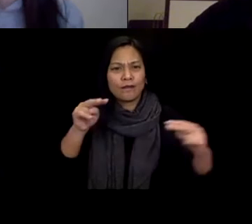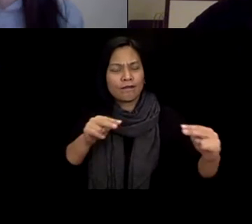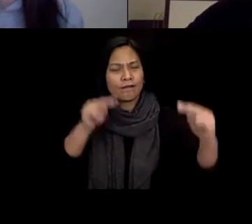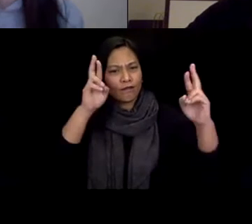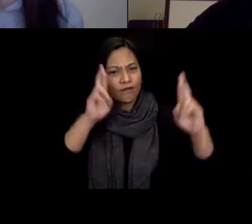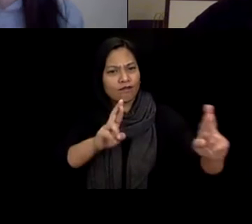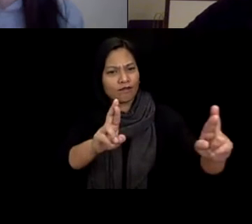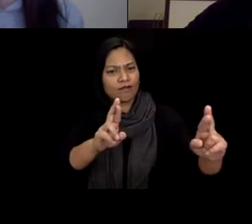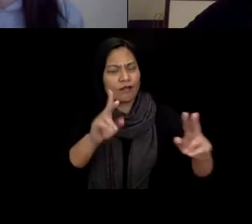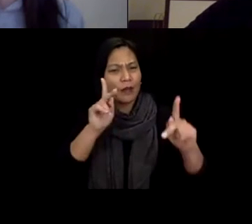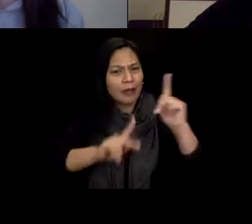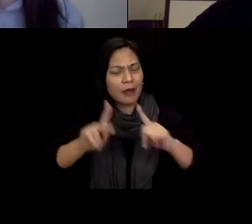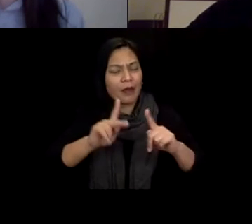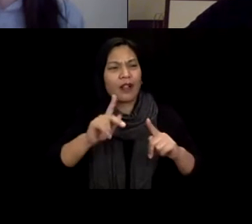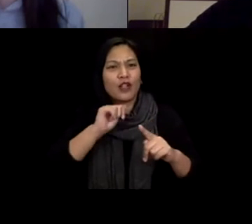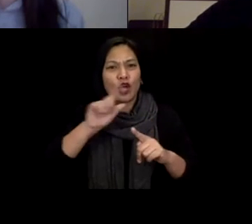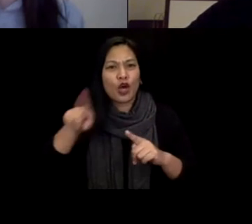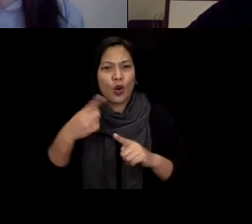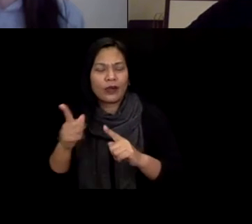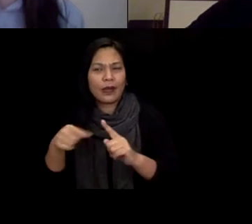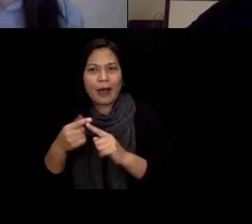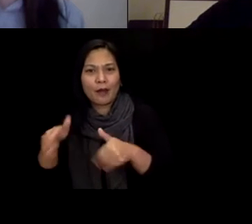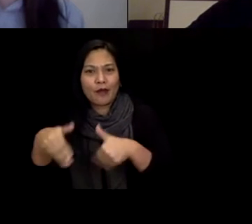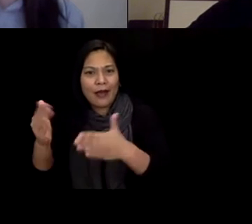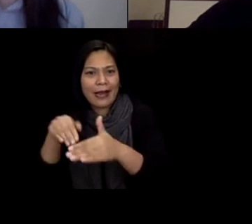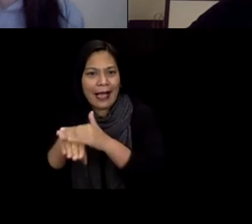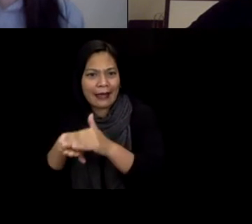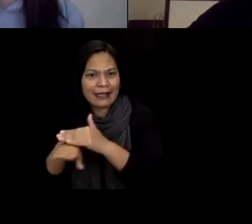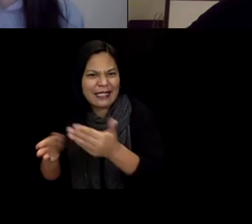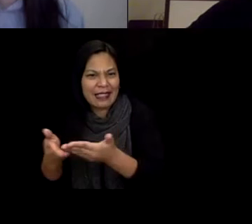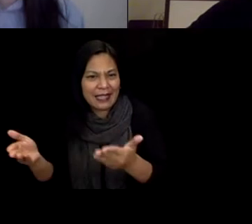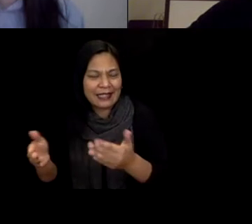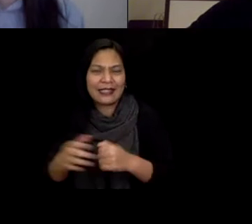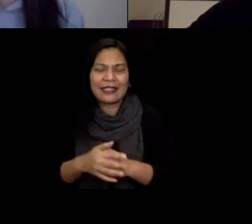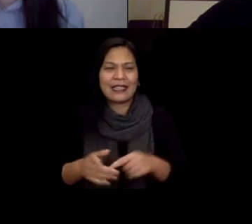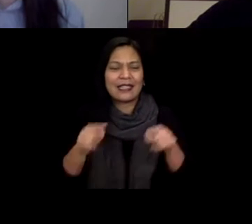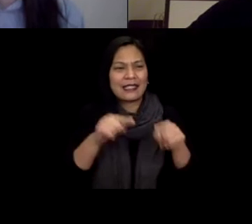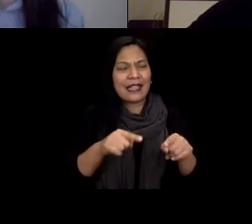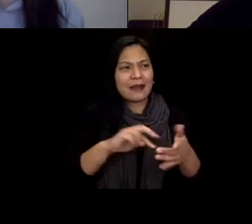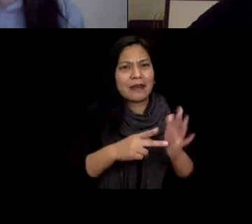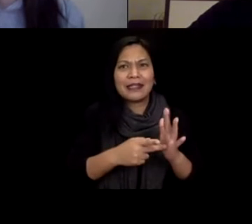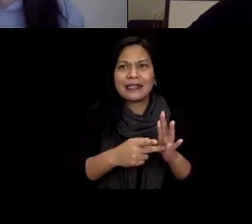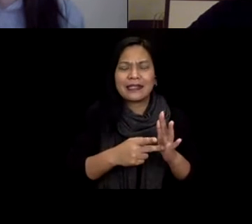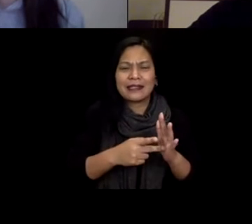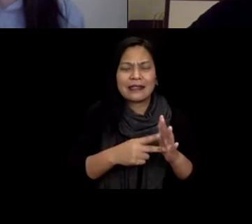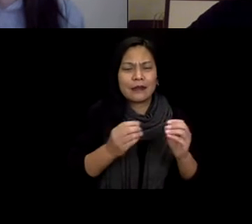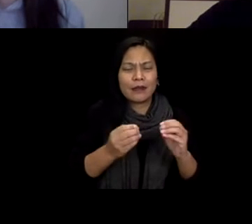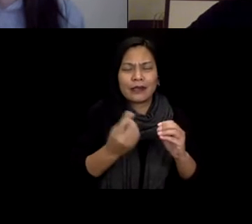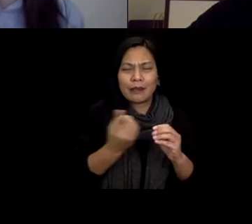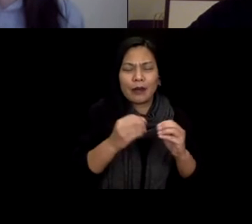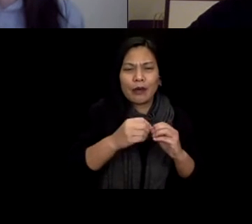from understanding it from that compliance-based space into something generative and something that can